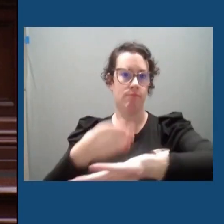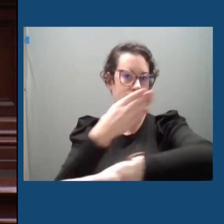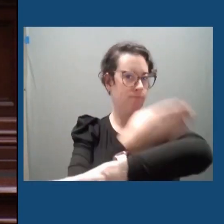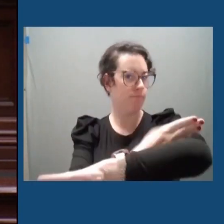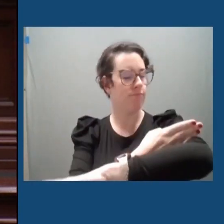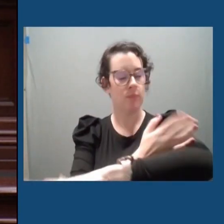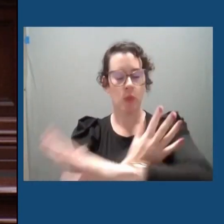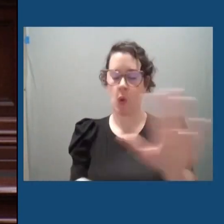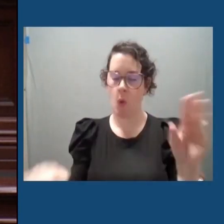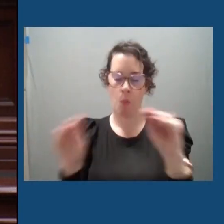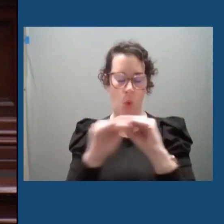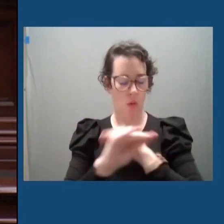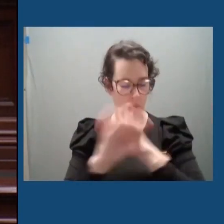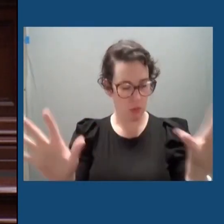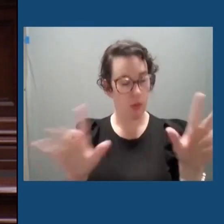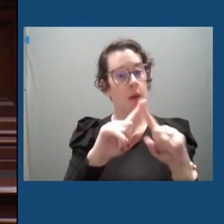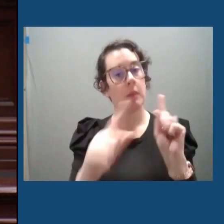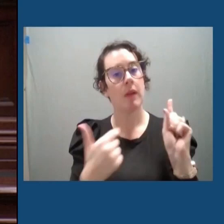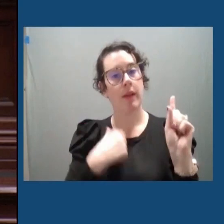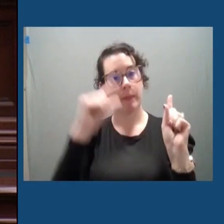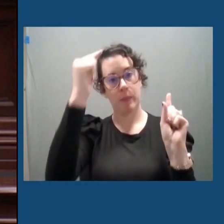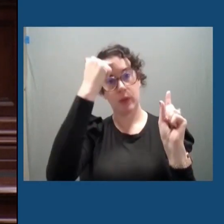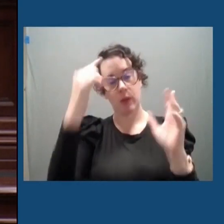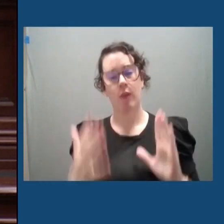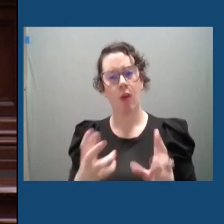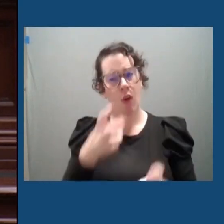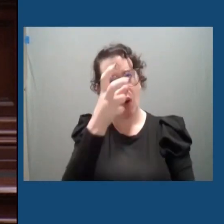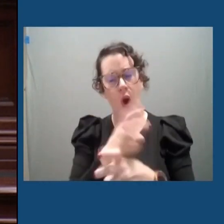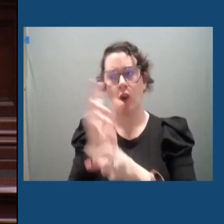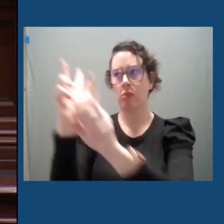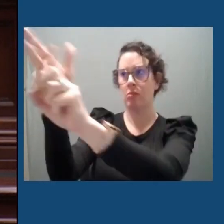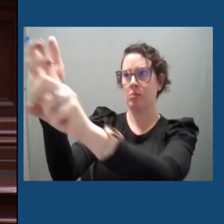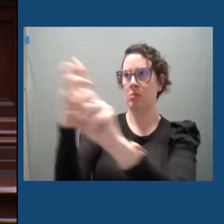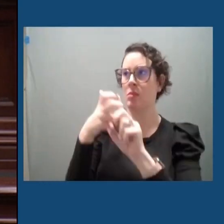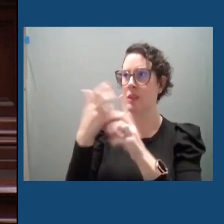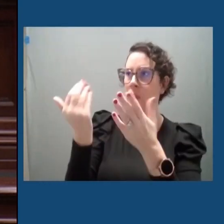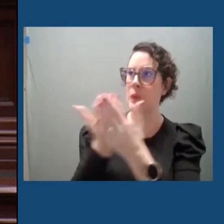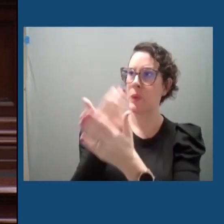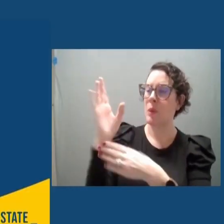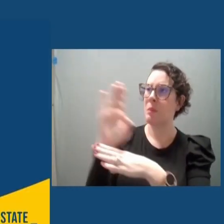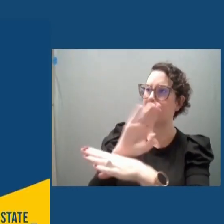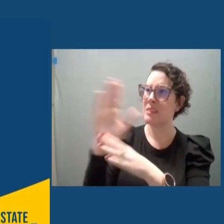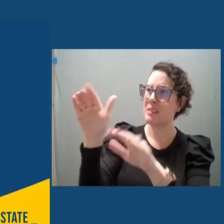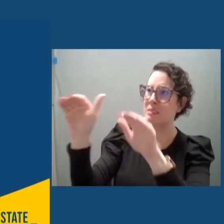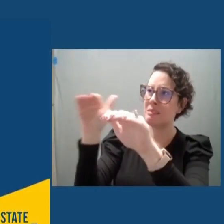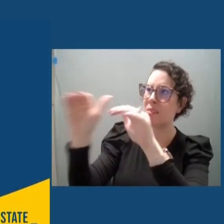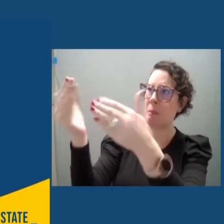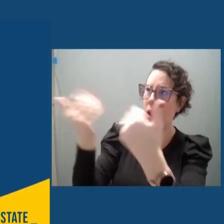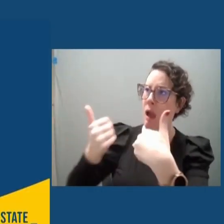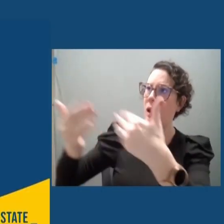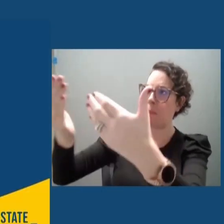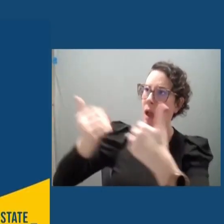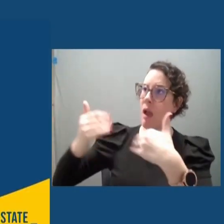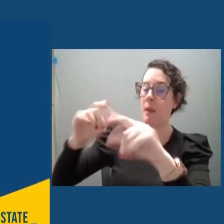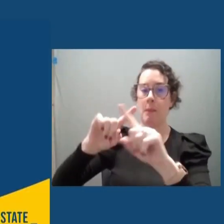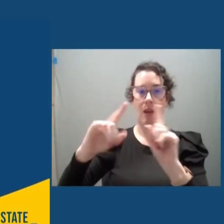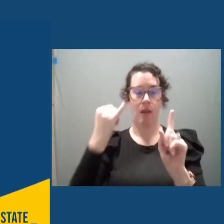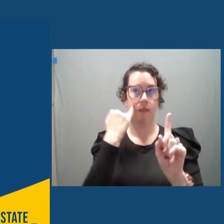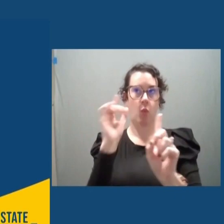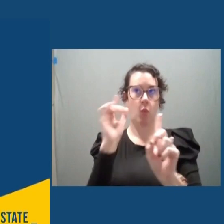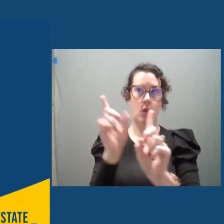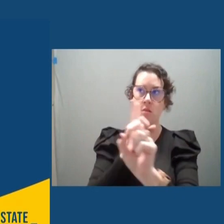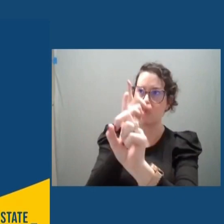But as a governor, I know it's hard to recruit new businesses. But if we're intentional,